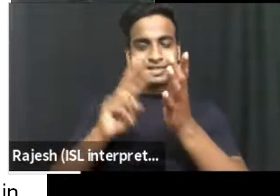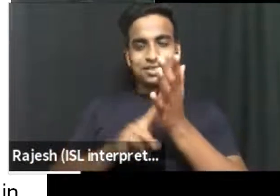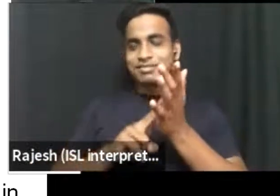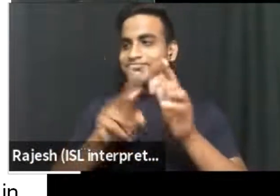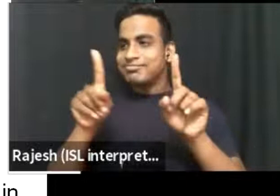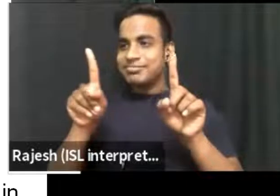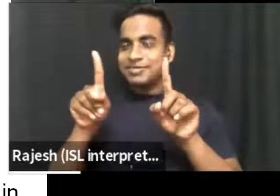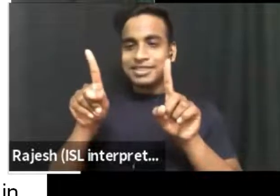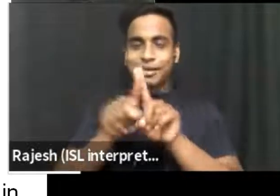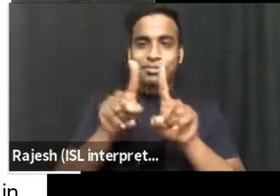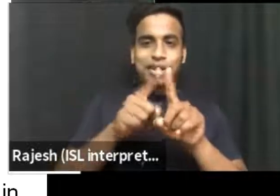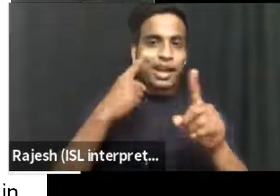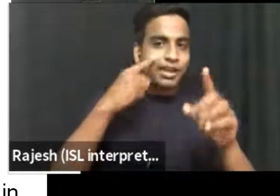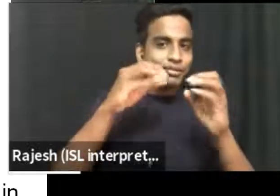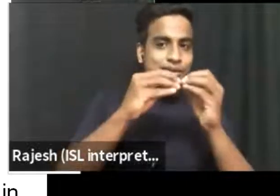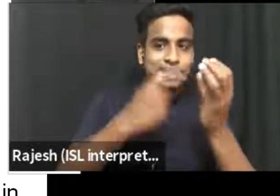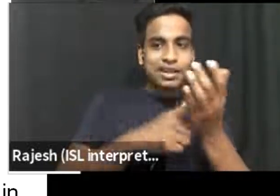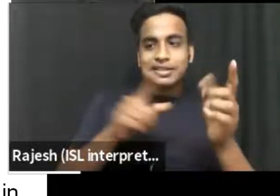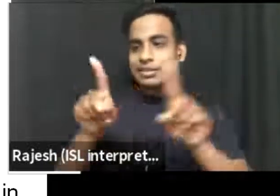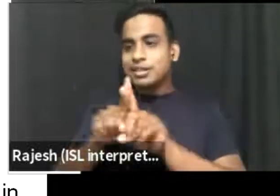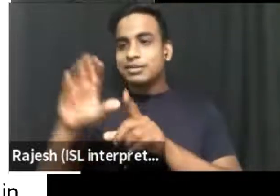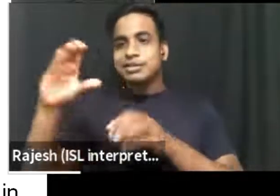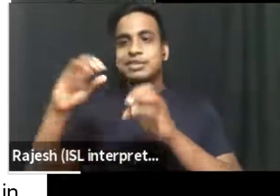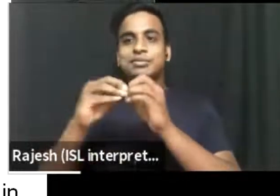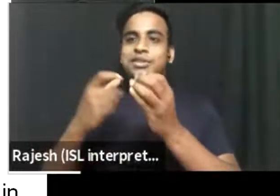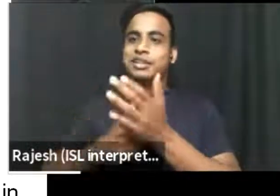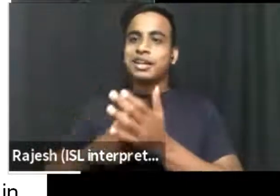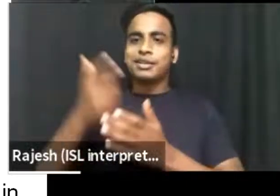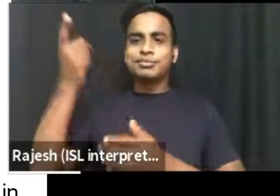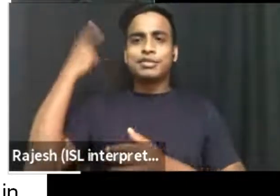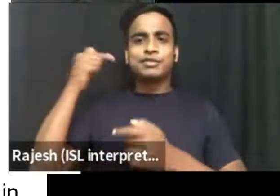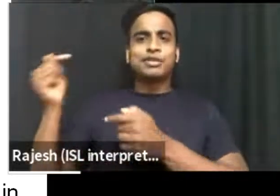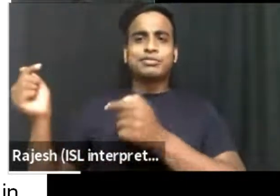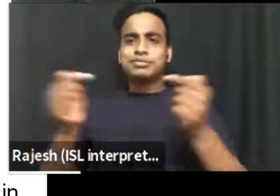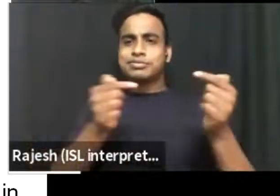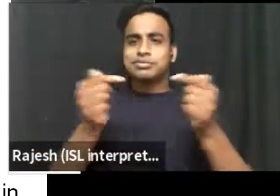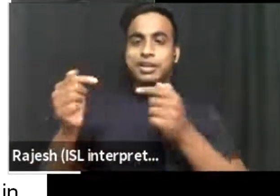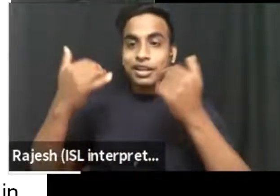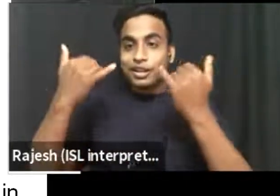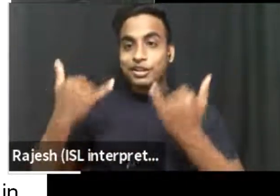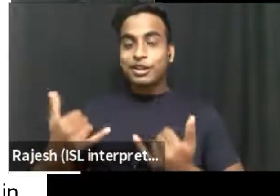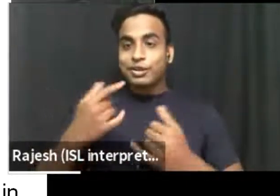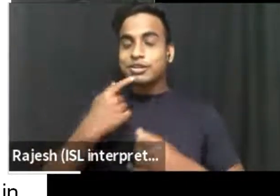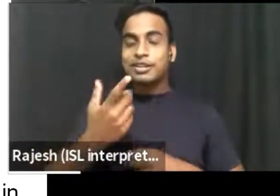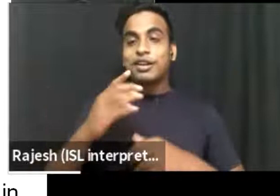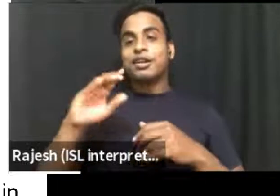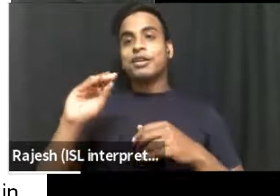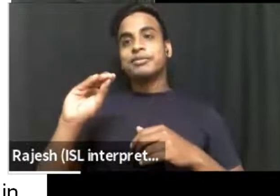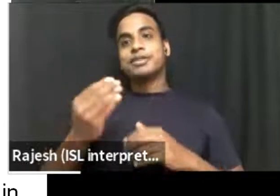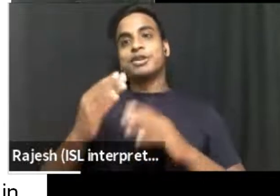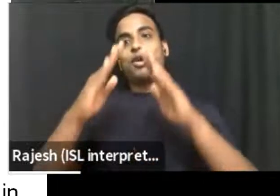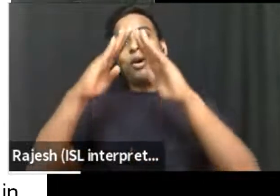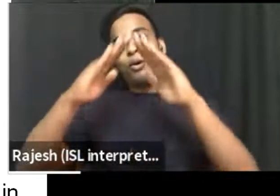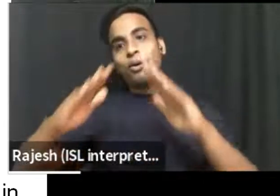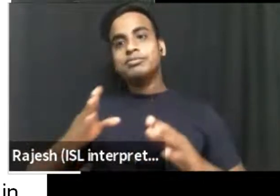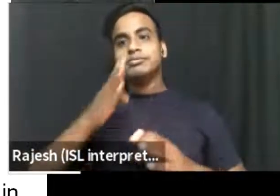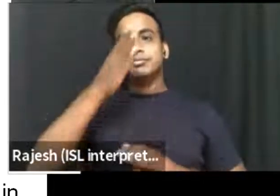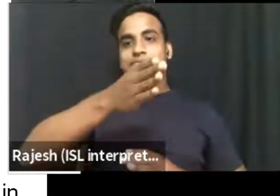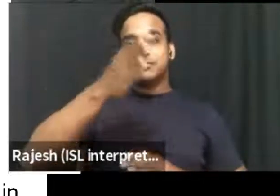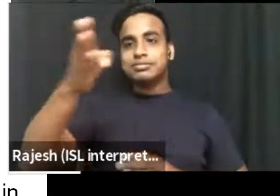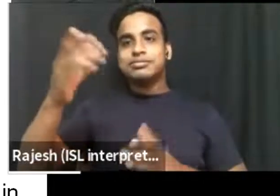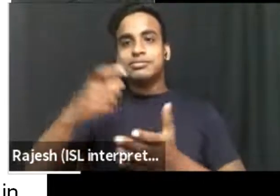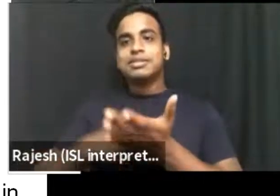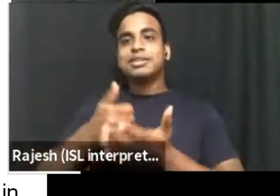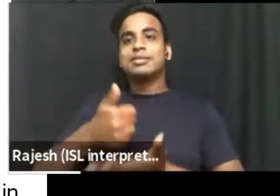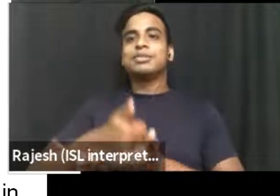And then today we are talking about whether we should push for home-based rehabilitation, because even